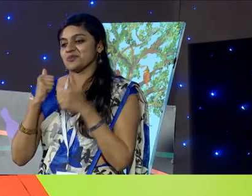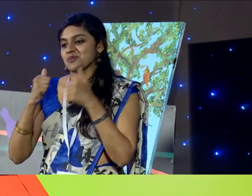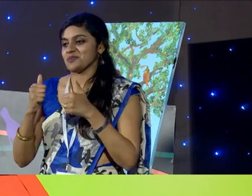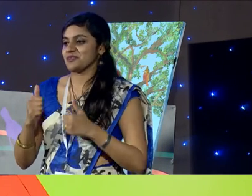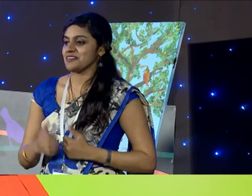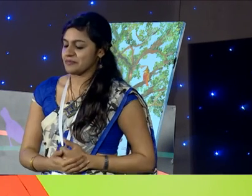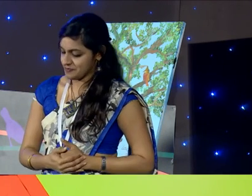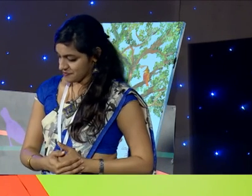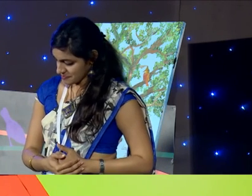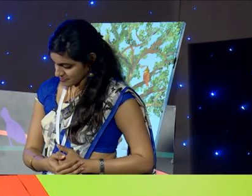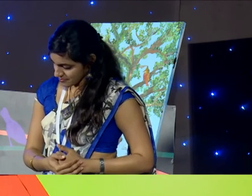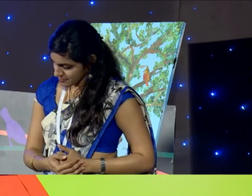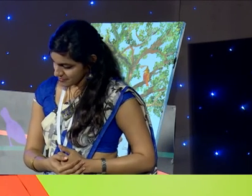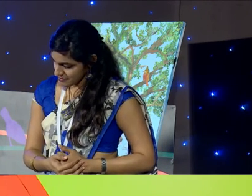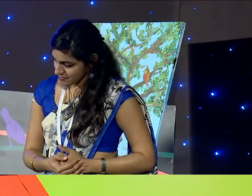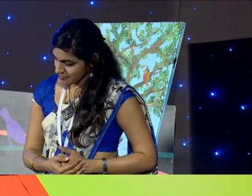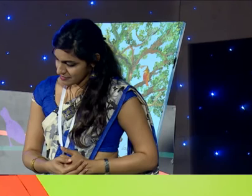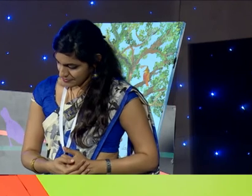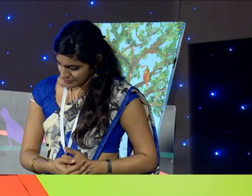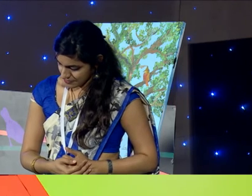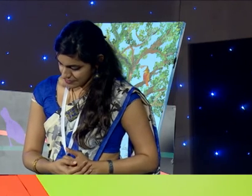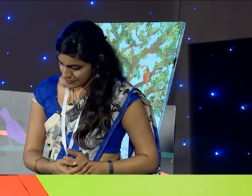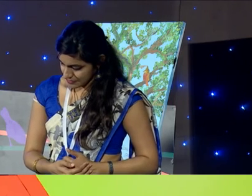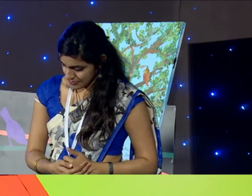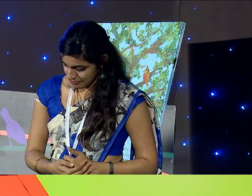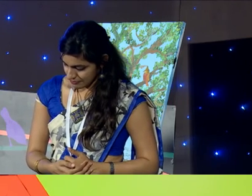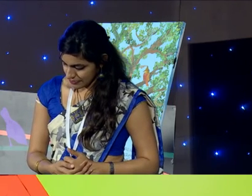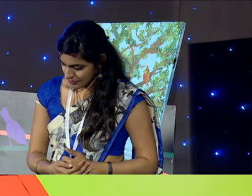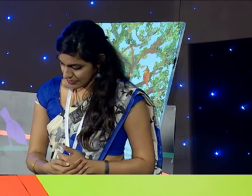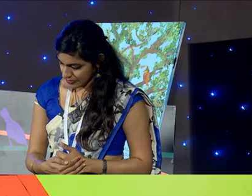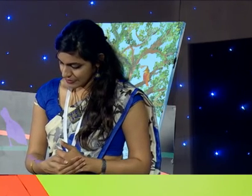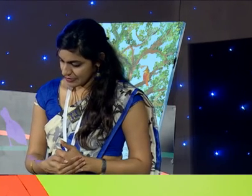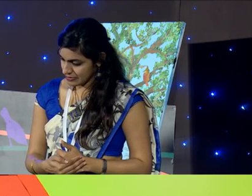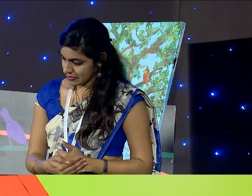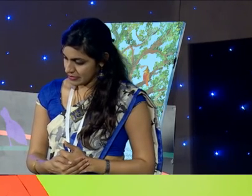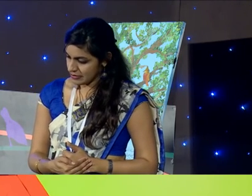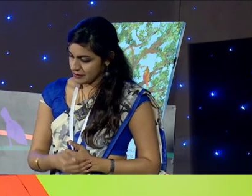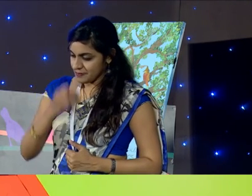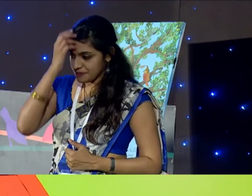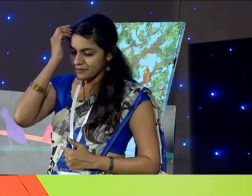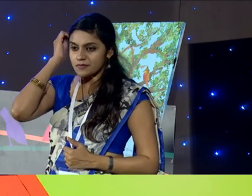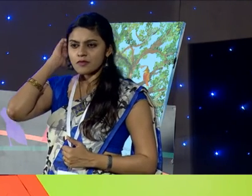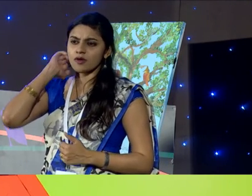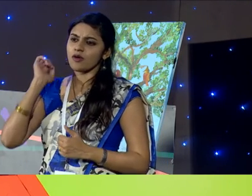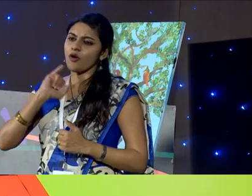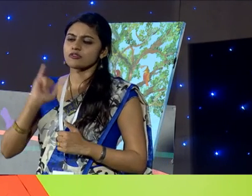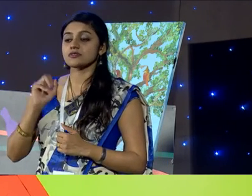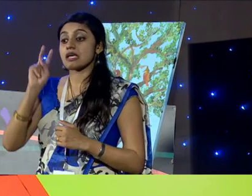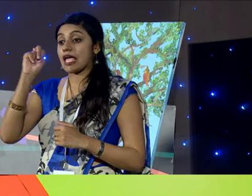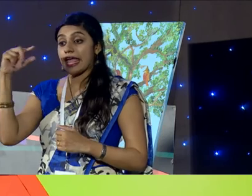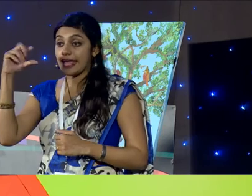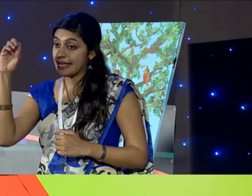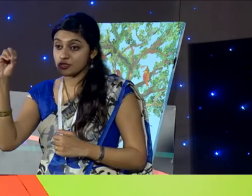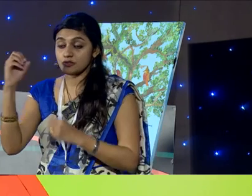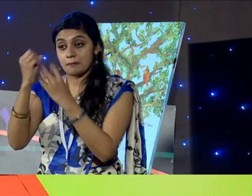society. Local communities where we have our hotels, since we hire staff from them typically, are very strongly engaged with us. NGOs work with us